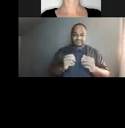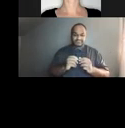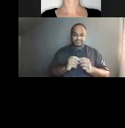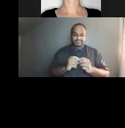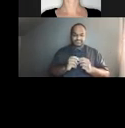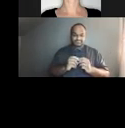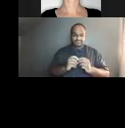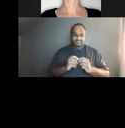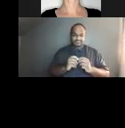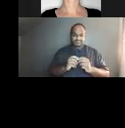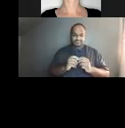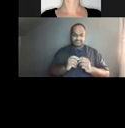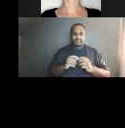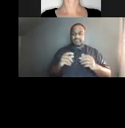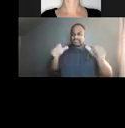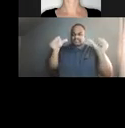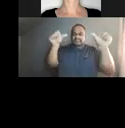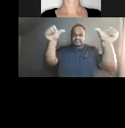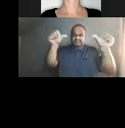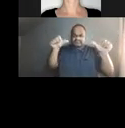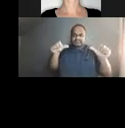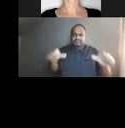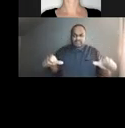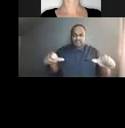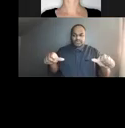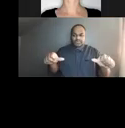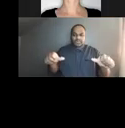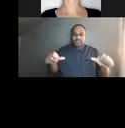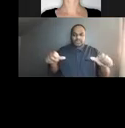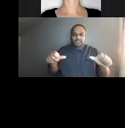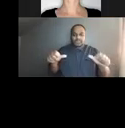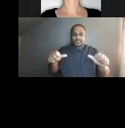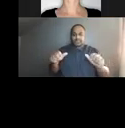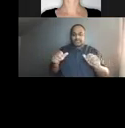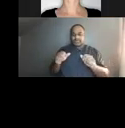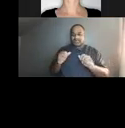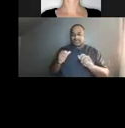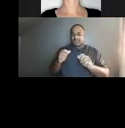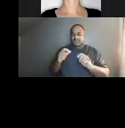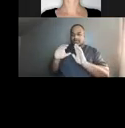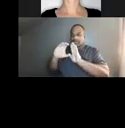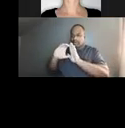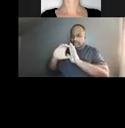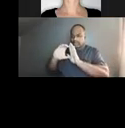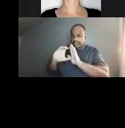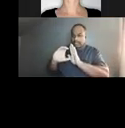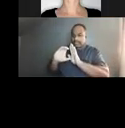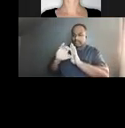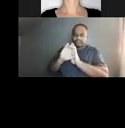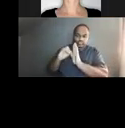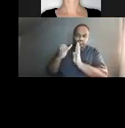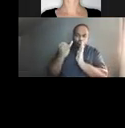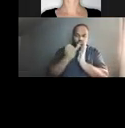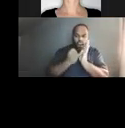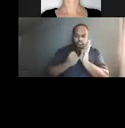done, this is a poster made of a picture or drawing